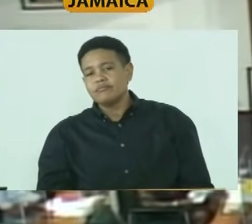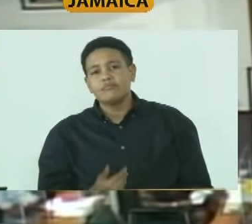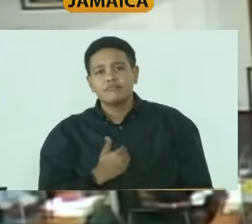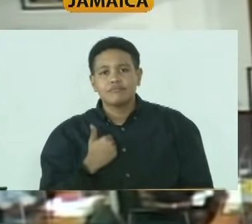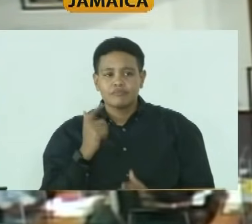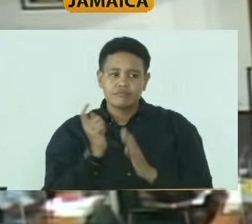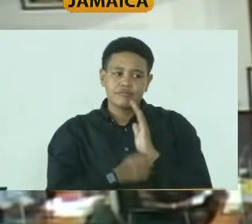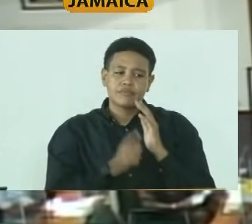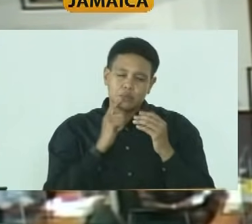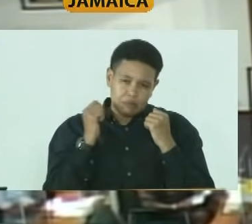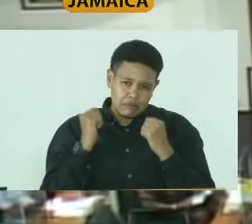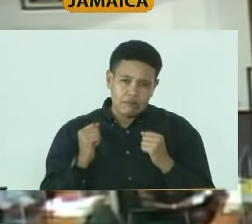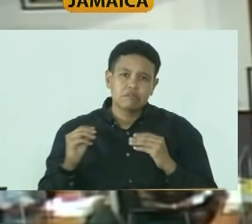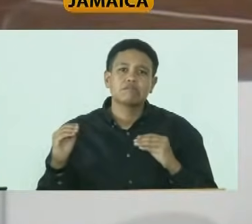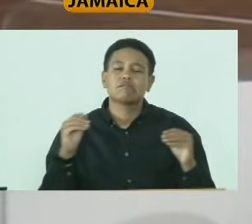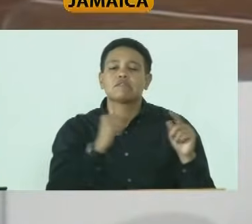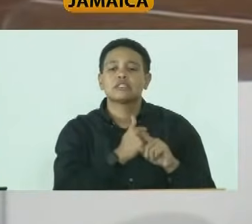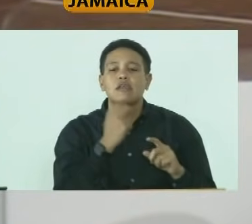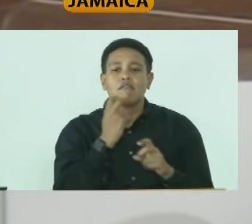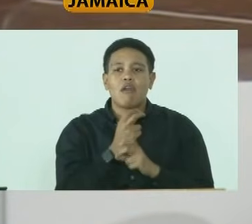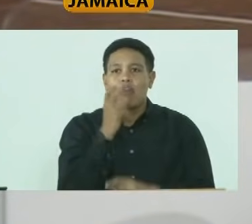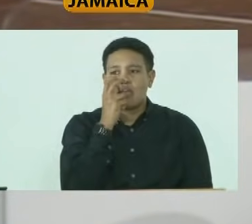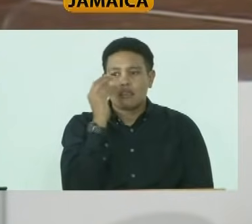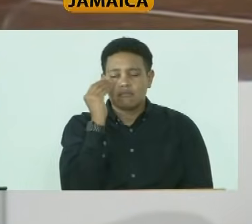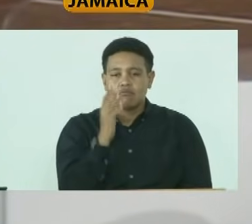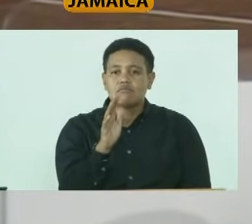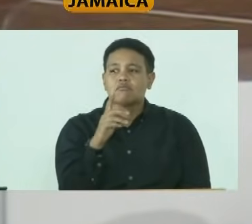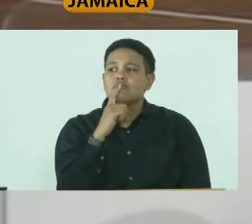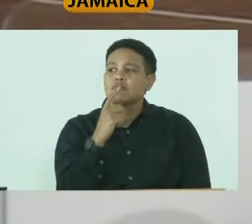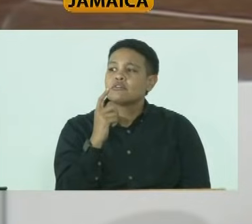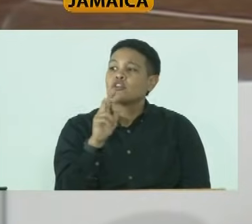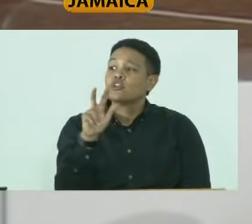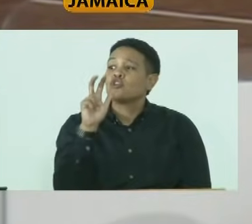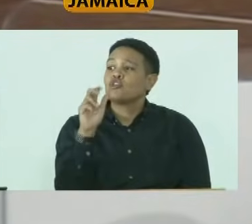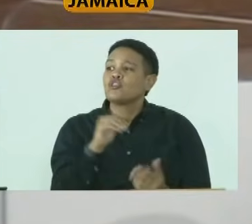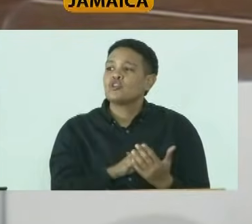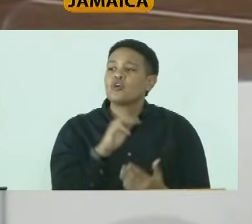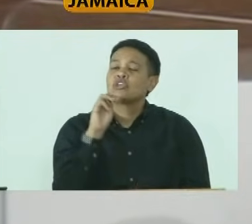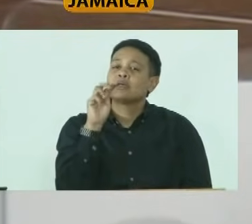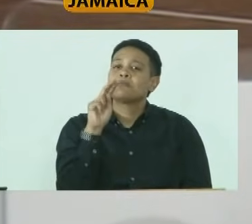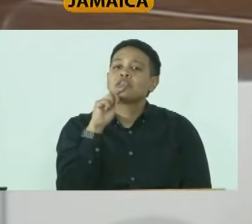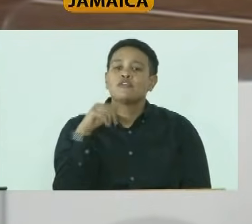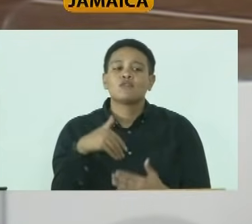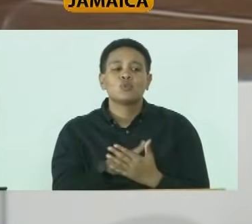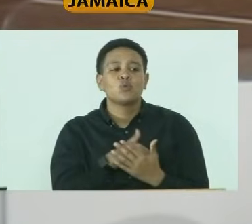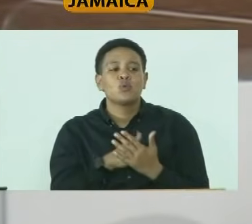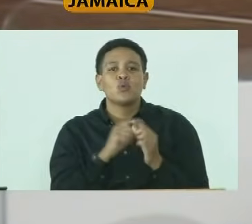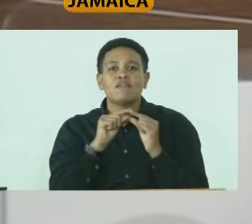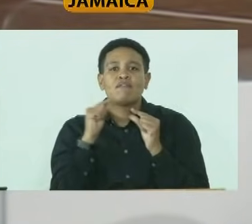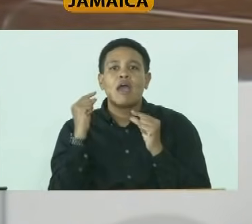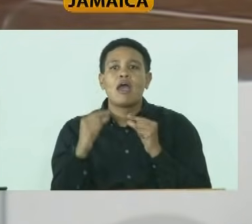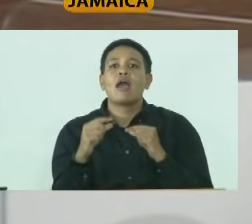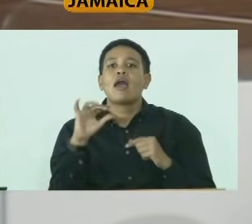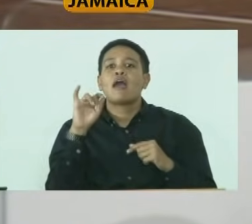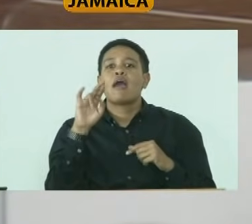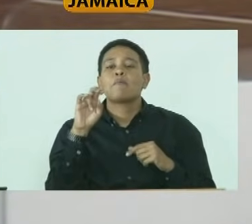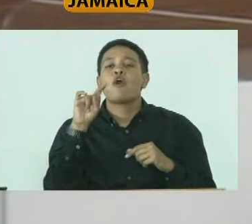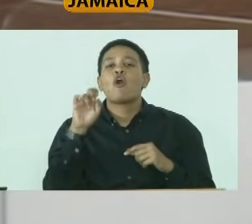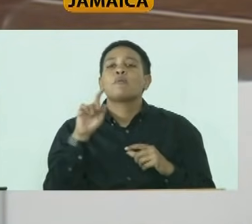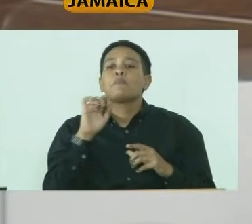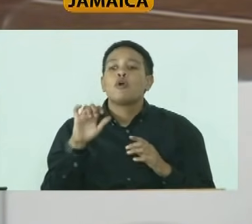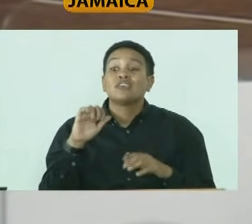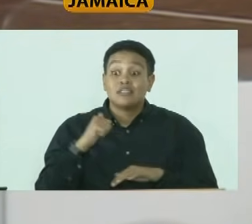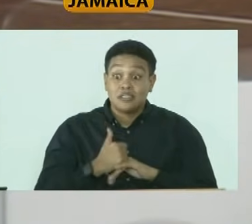Speaker. And in addition, 300,000 meters of new fiber optic cables must be installed from each